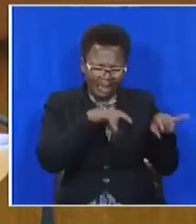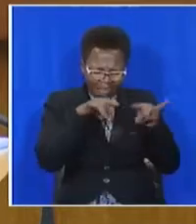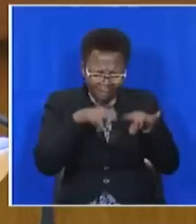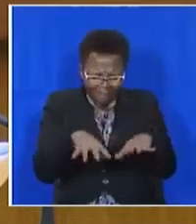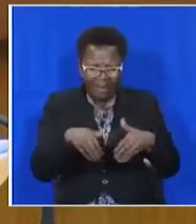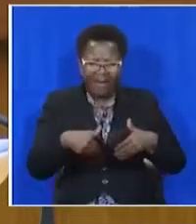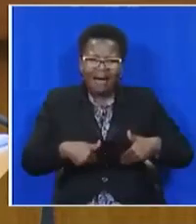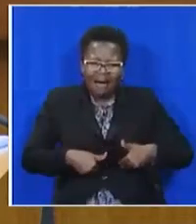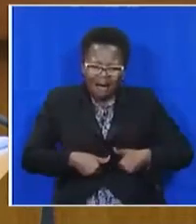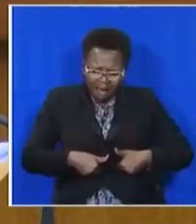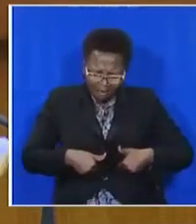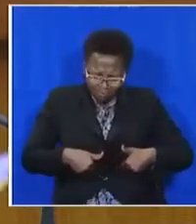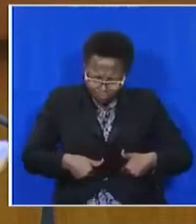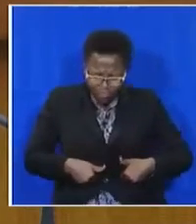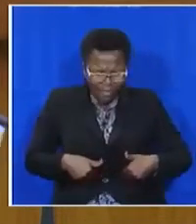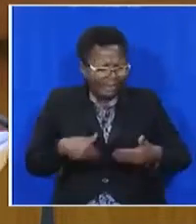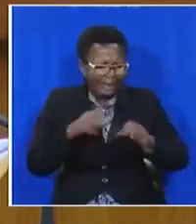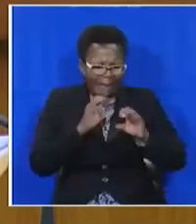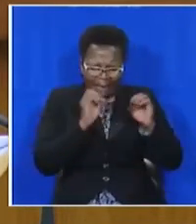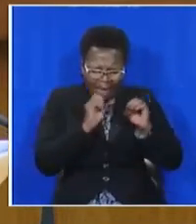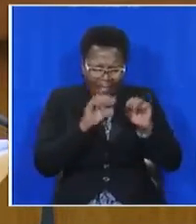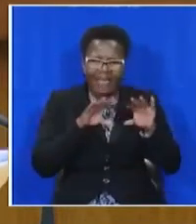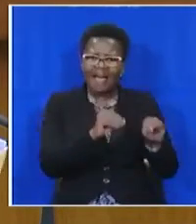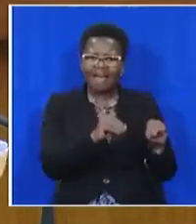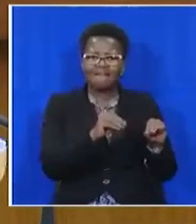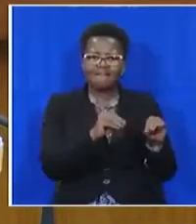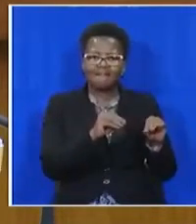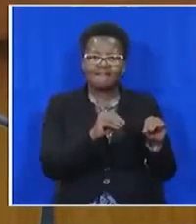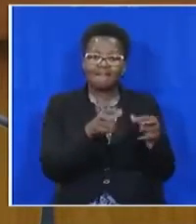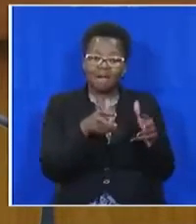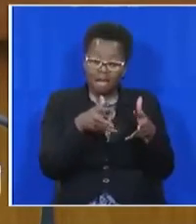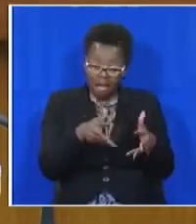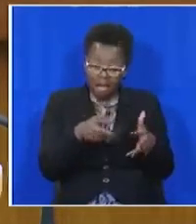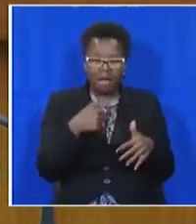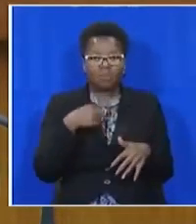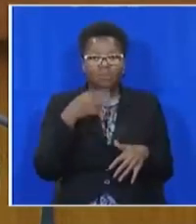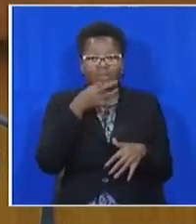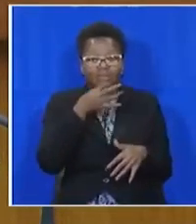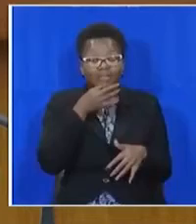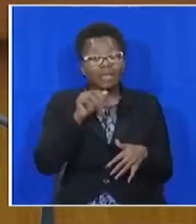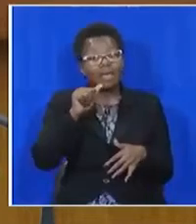ngandlela zonke, sithi kubo i-ANC khona umzabalazo uyaqhubeka.